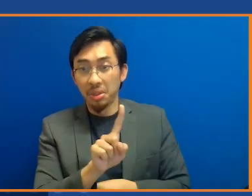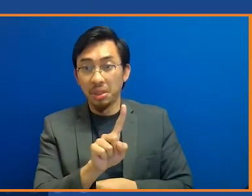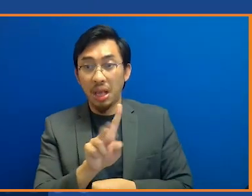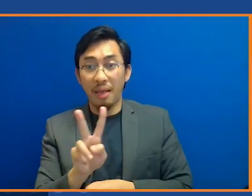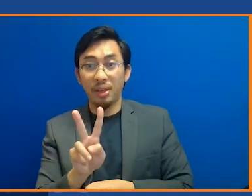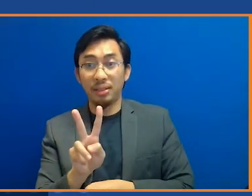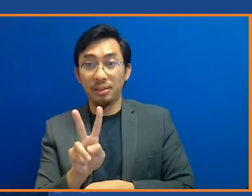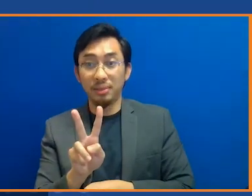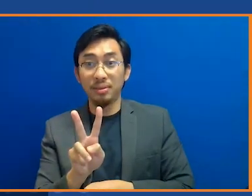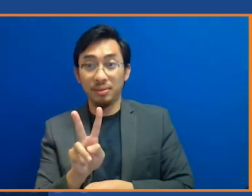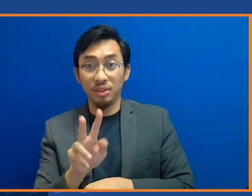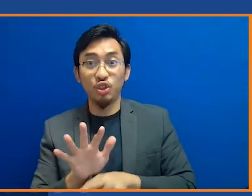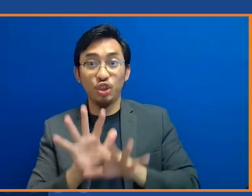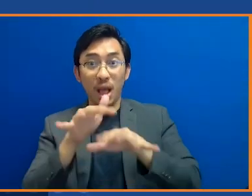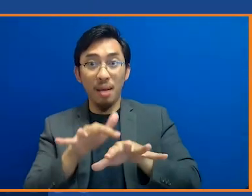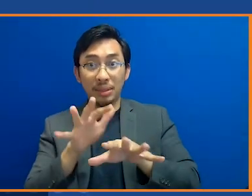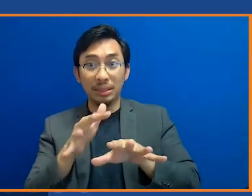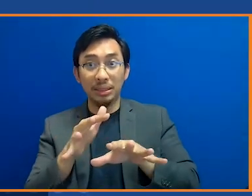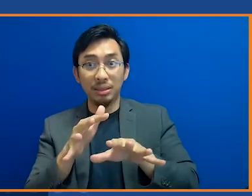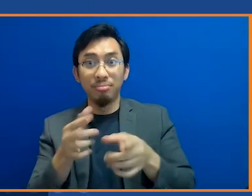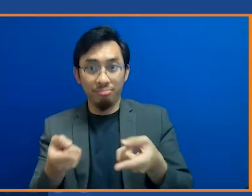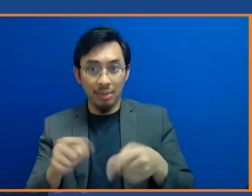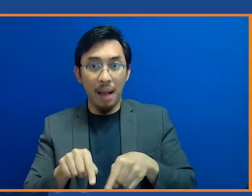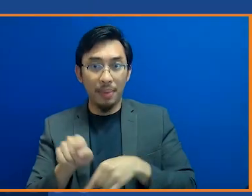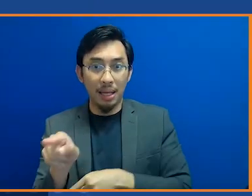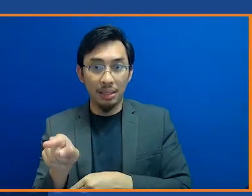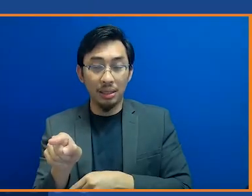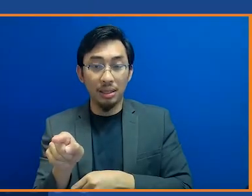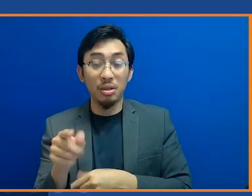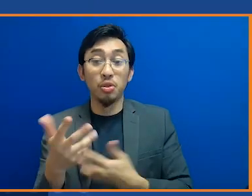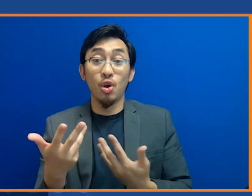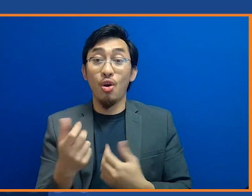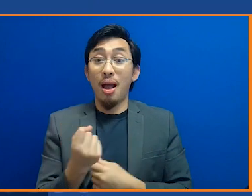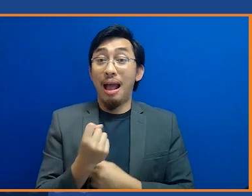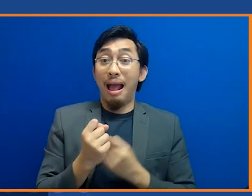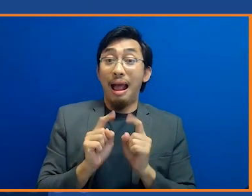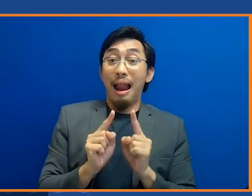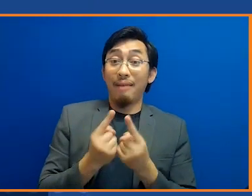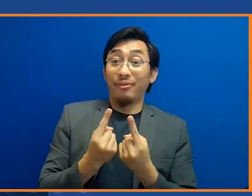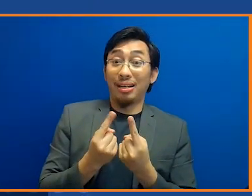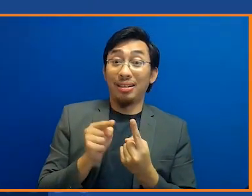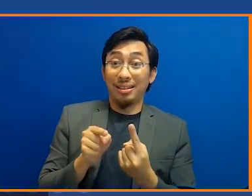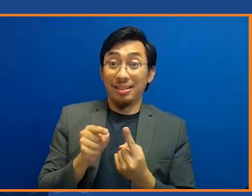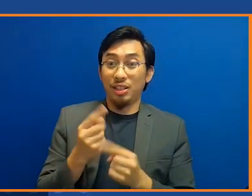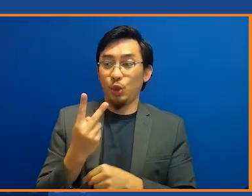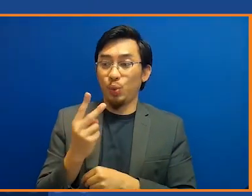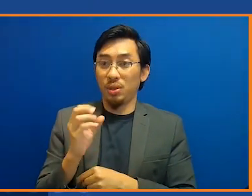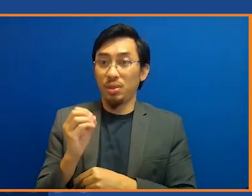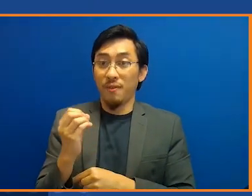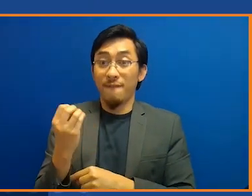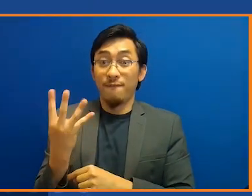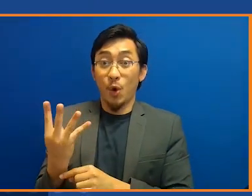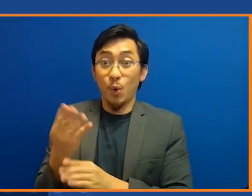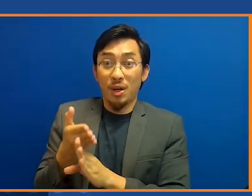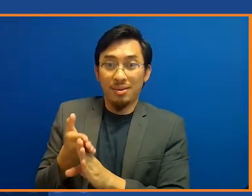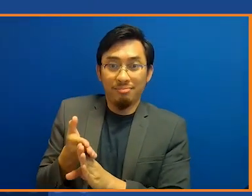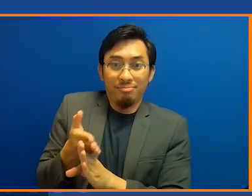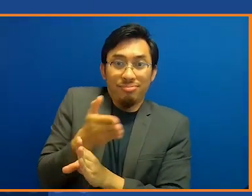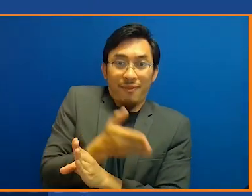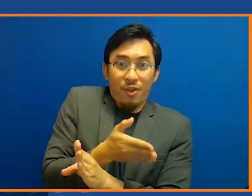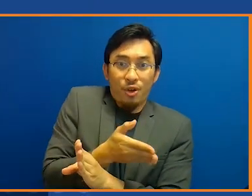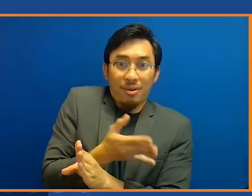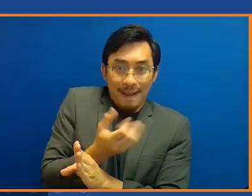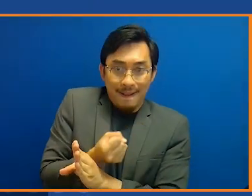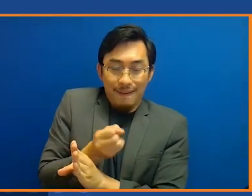total, there are 12 events of the tsunami, so 11 tsunamis before the